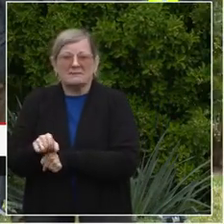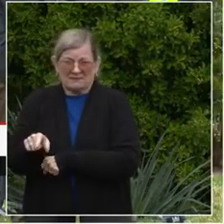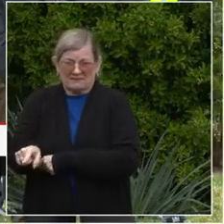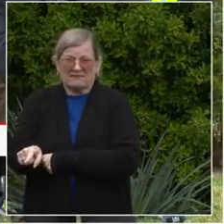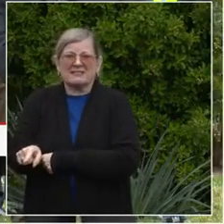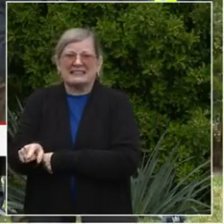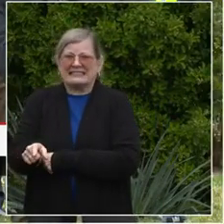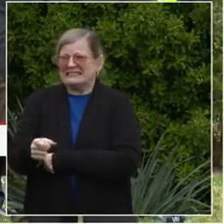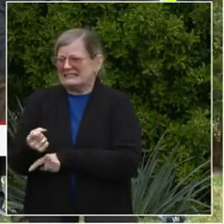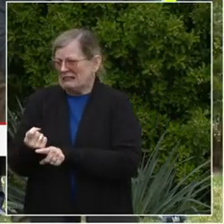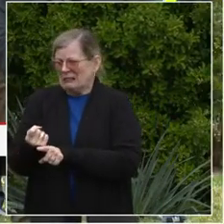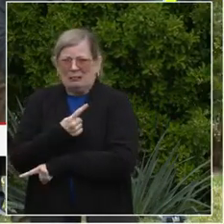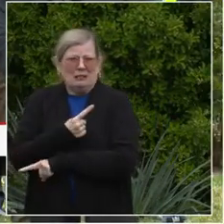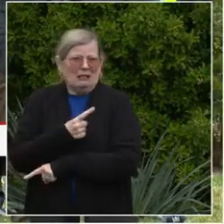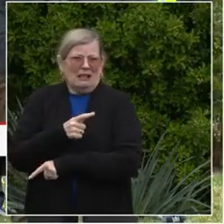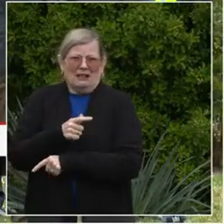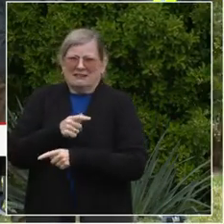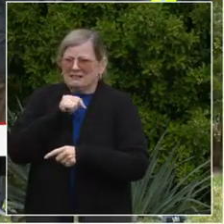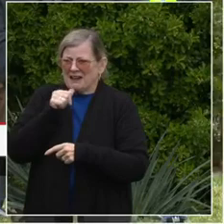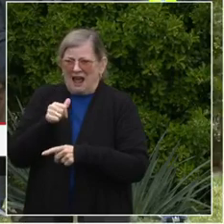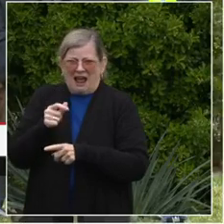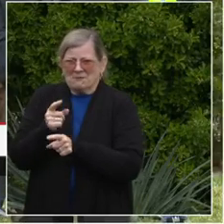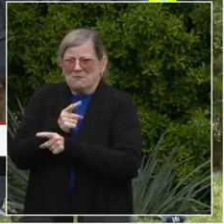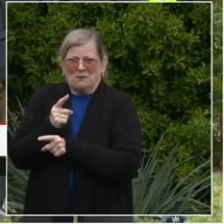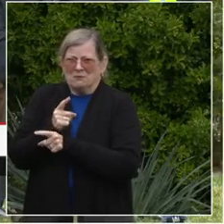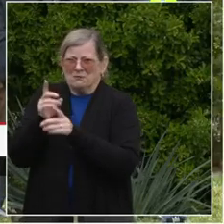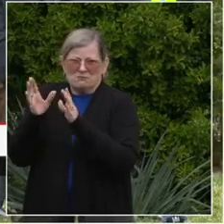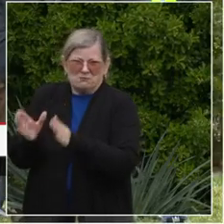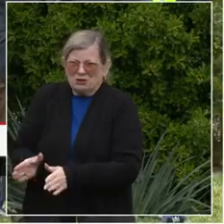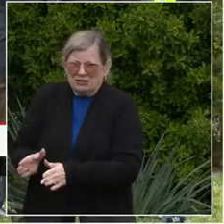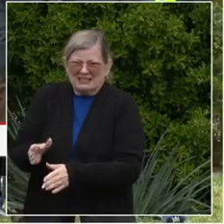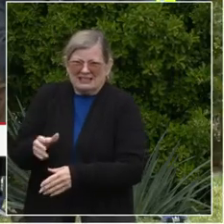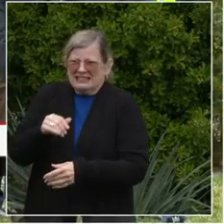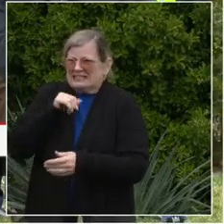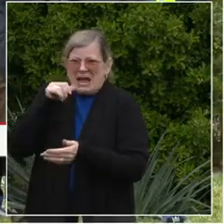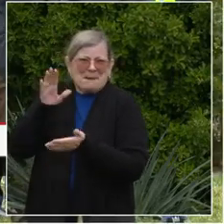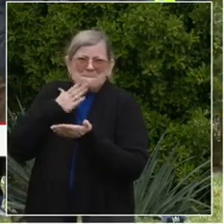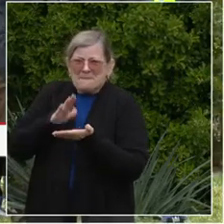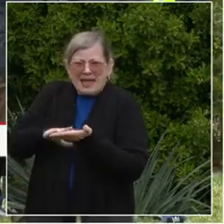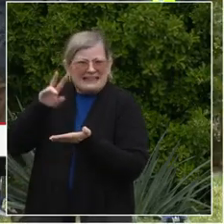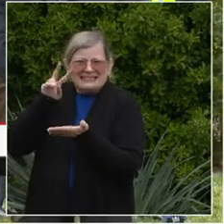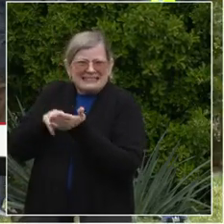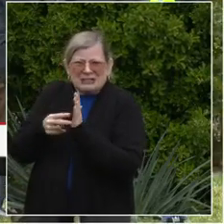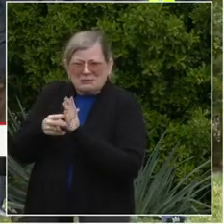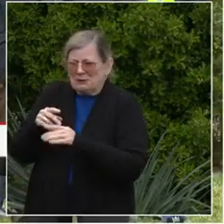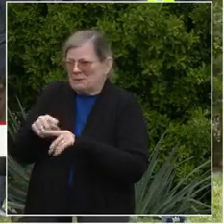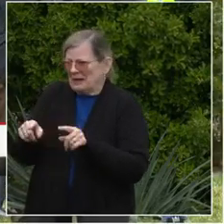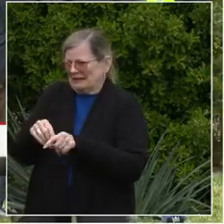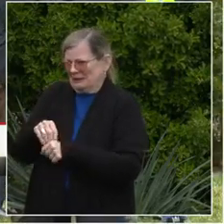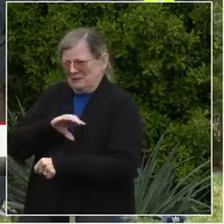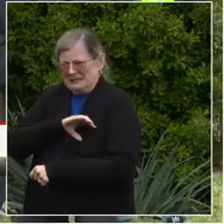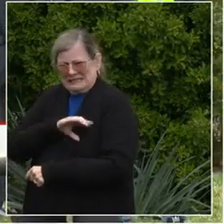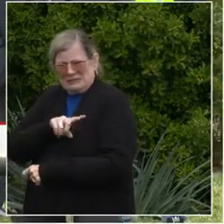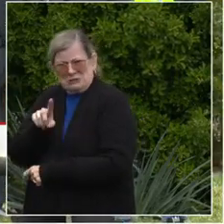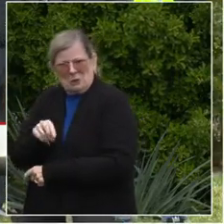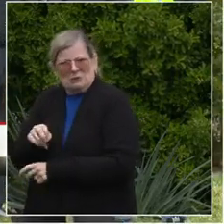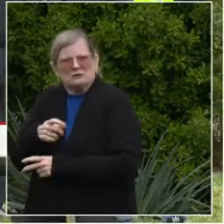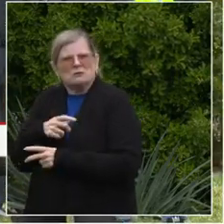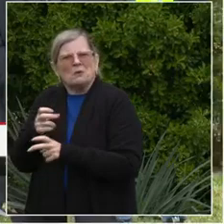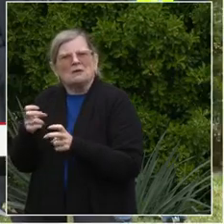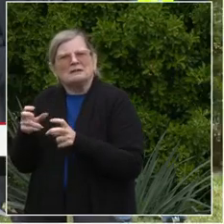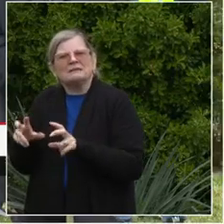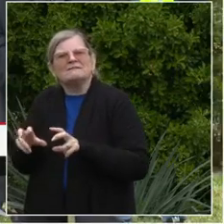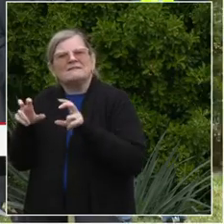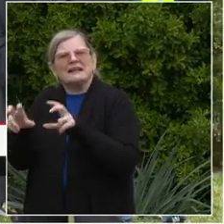off and may not engage you in that space. The last point that I would make is invest in the mayor's private security